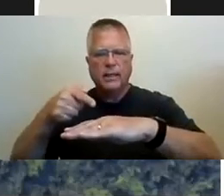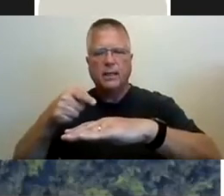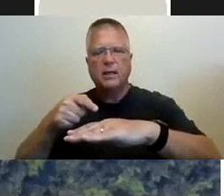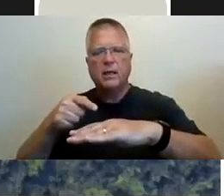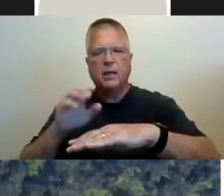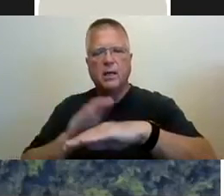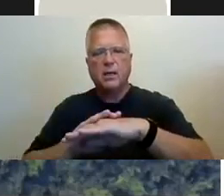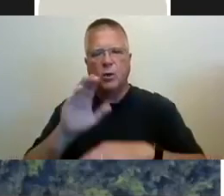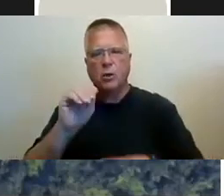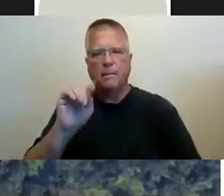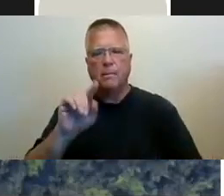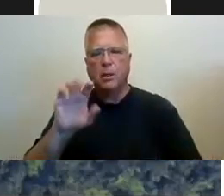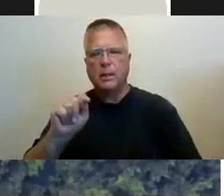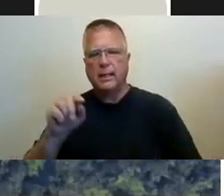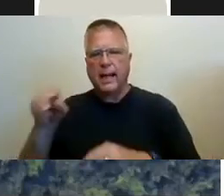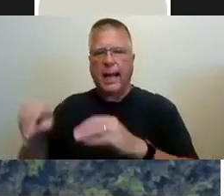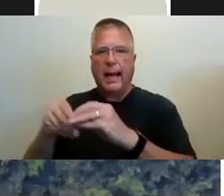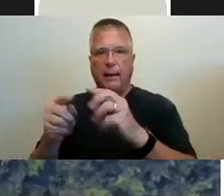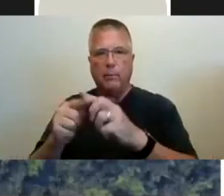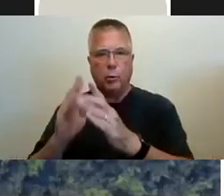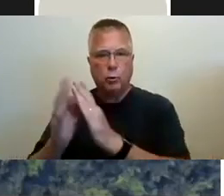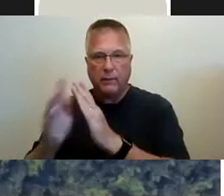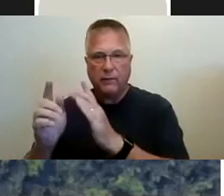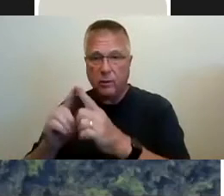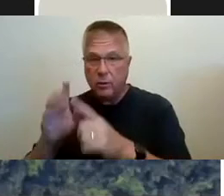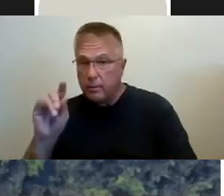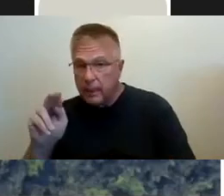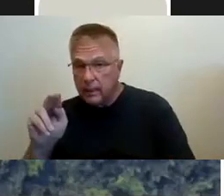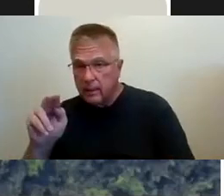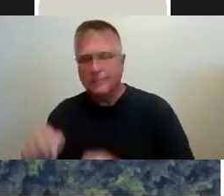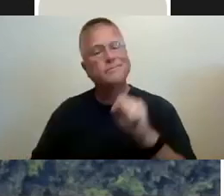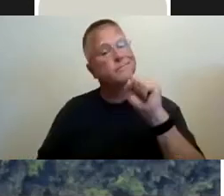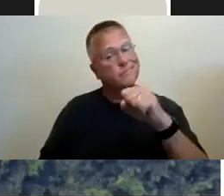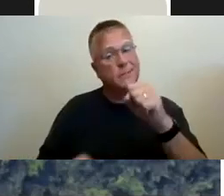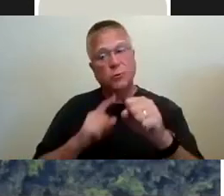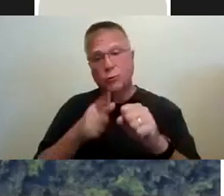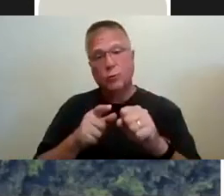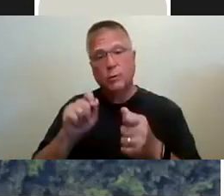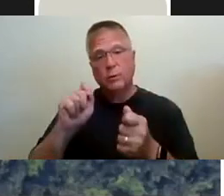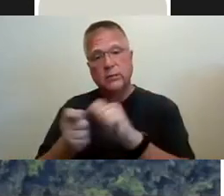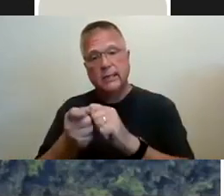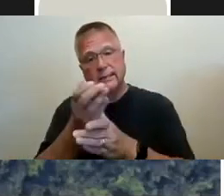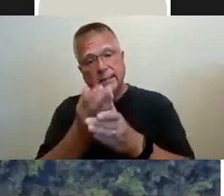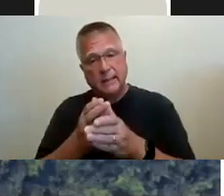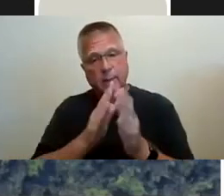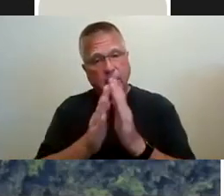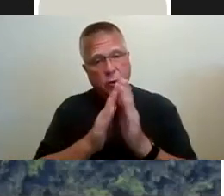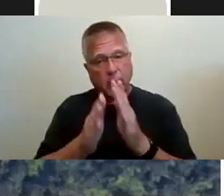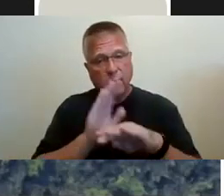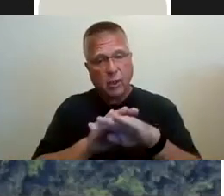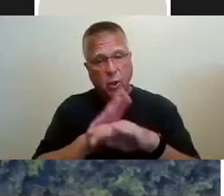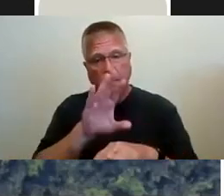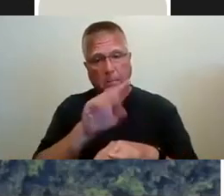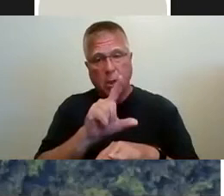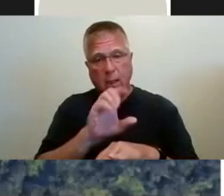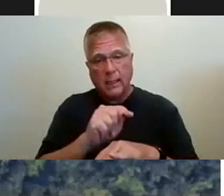Bartlett put more traffic on Beacon? Yes, it would shift some of the traffic that is on Bartlett, but we're